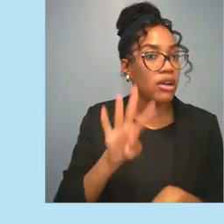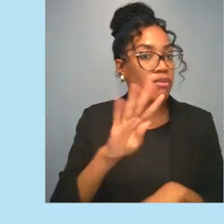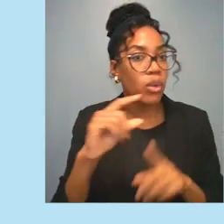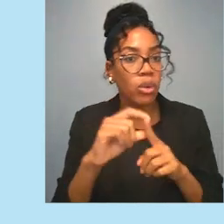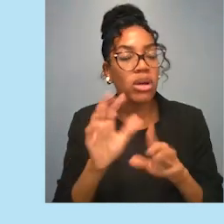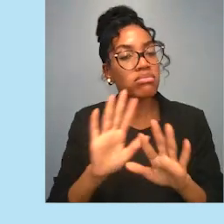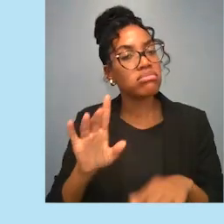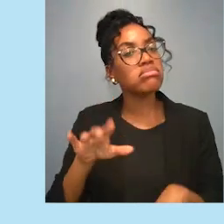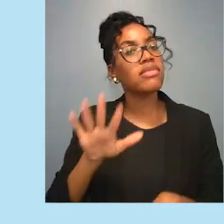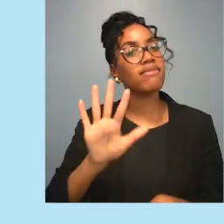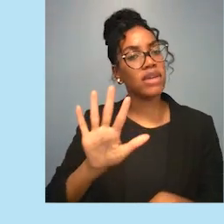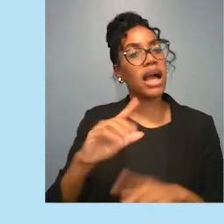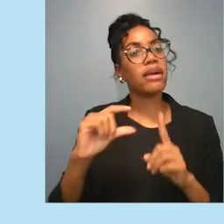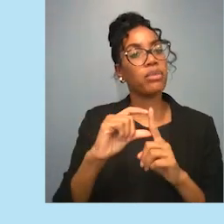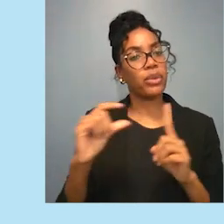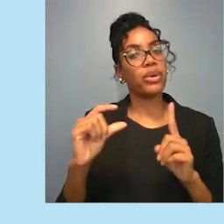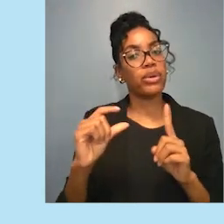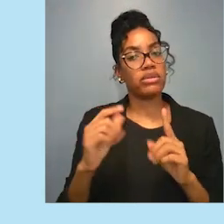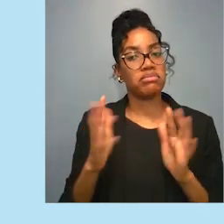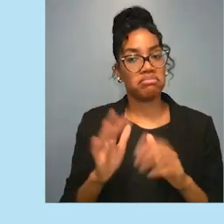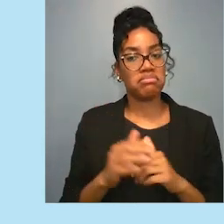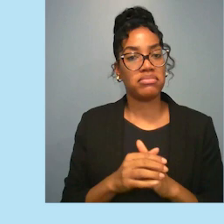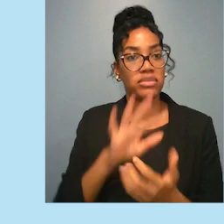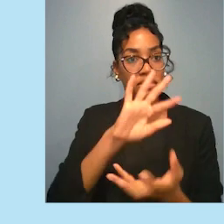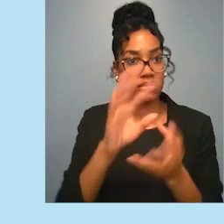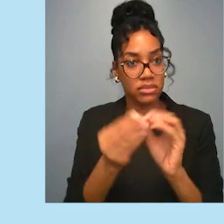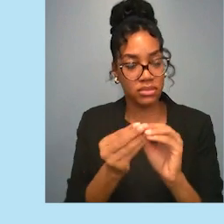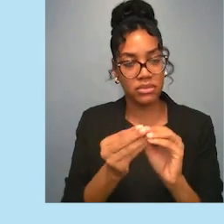that somebody would use to describe you.